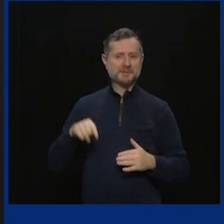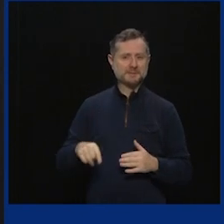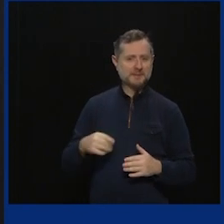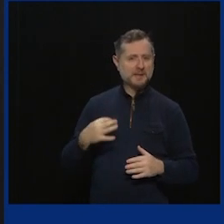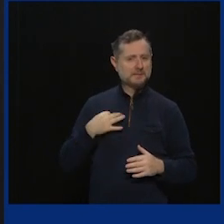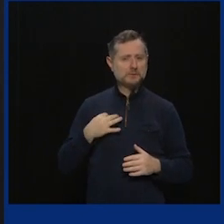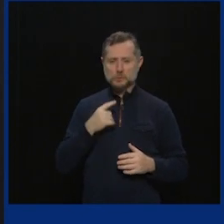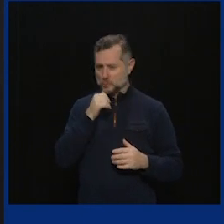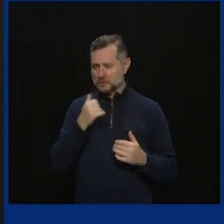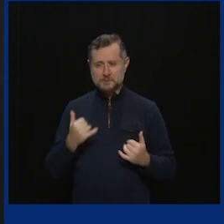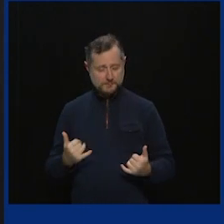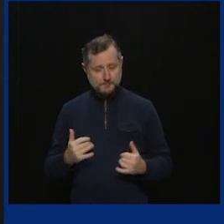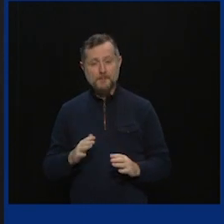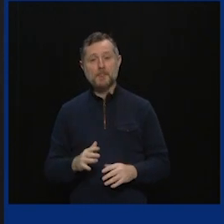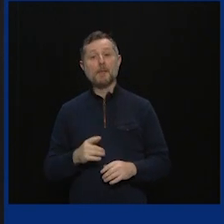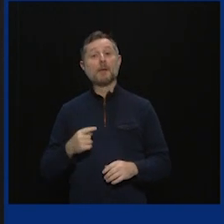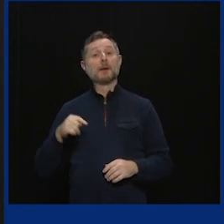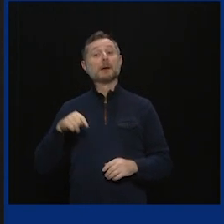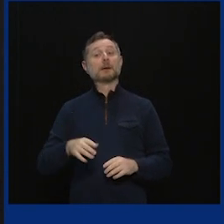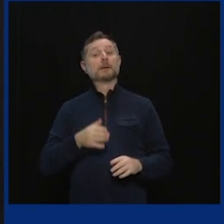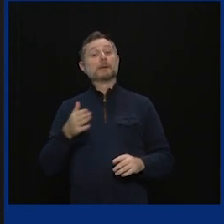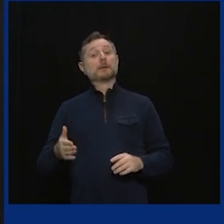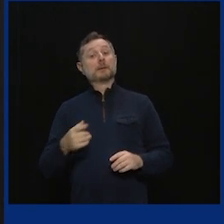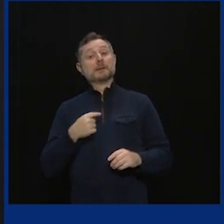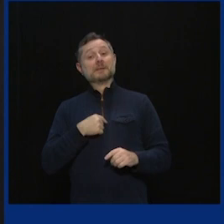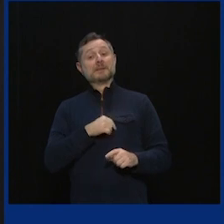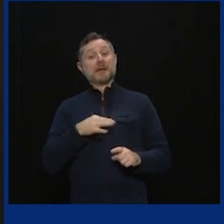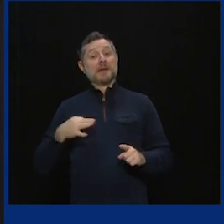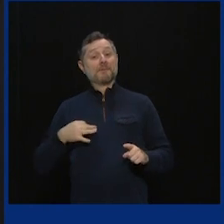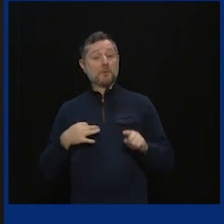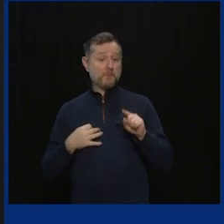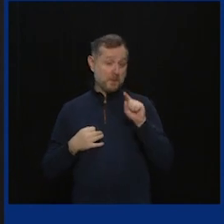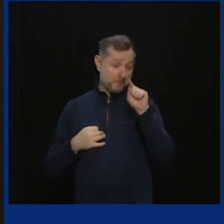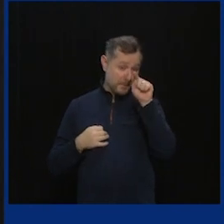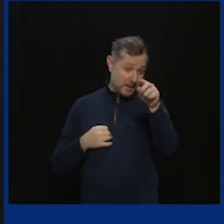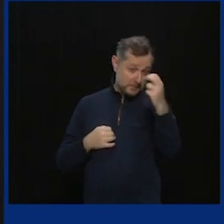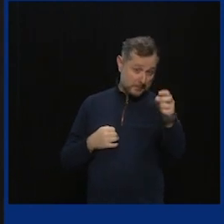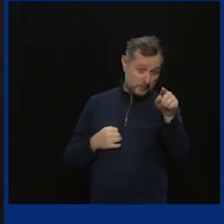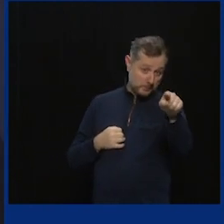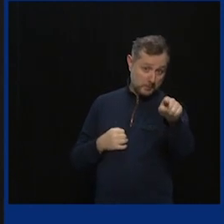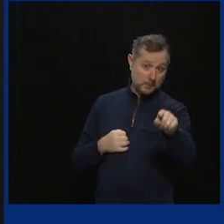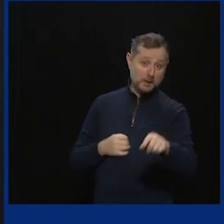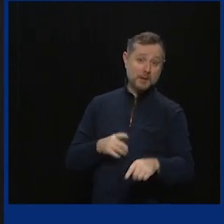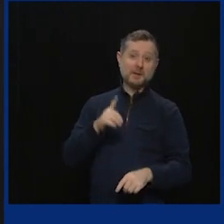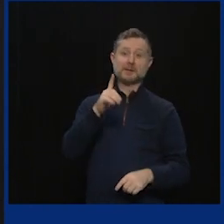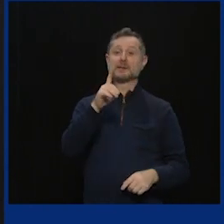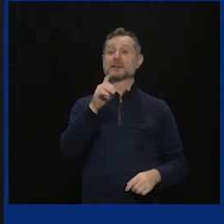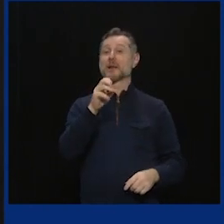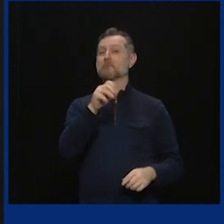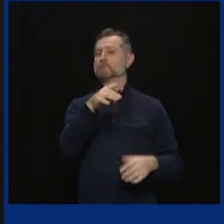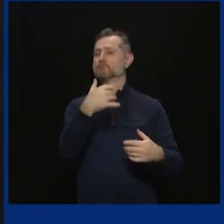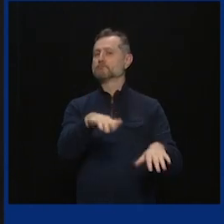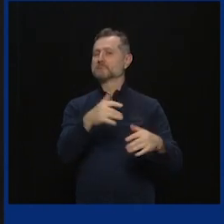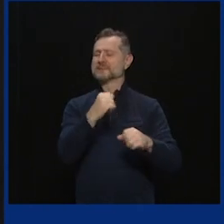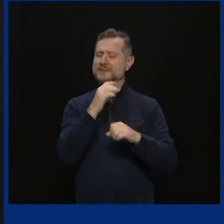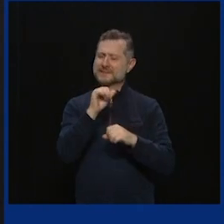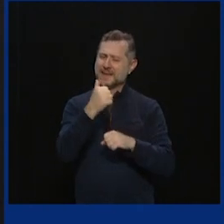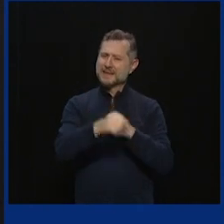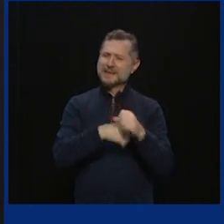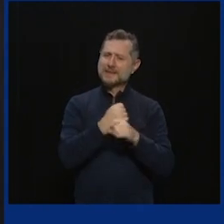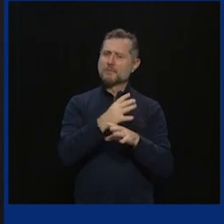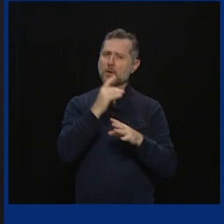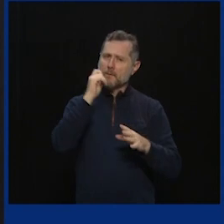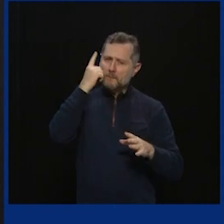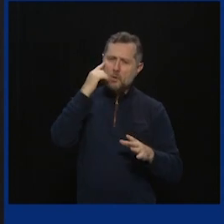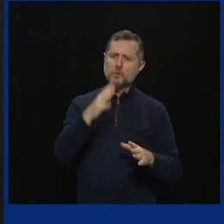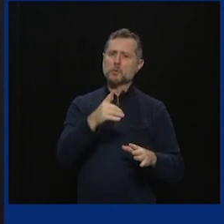REDC sitting in the back for decades. Tremendous amount of workload, and the governor knows how much work is involved each